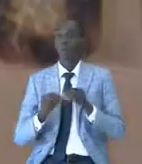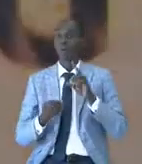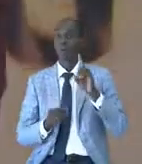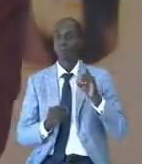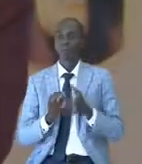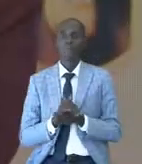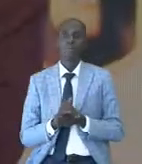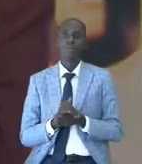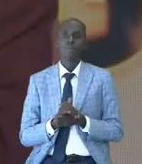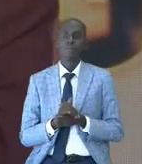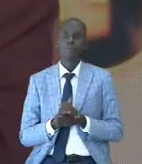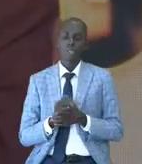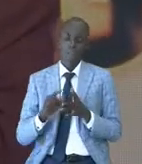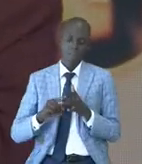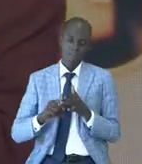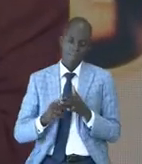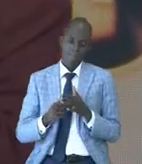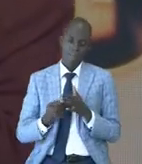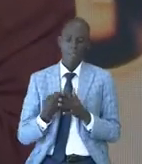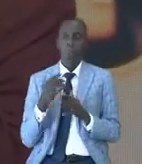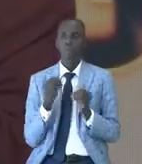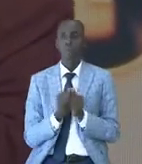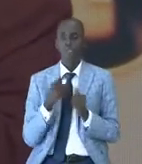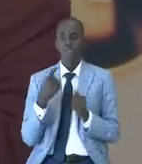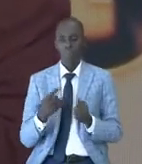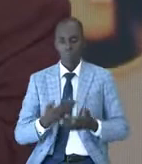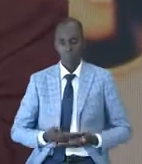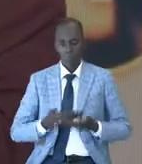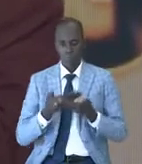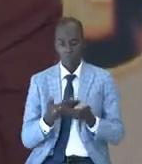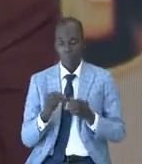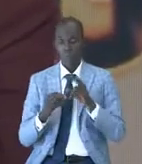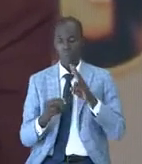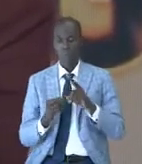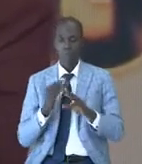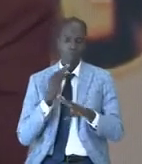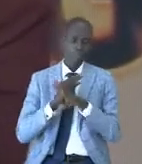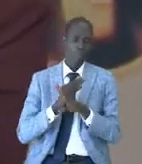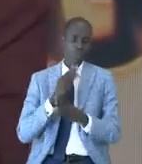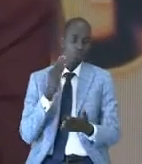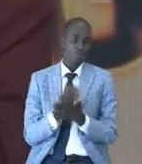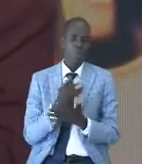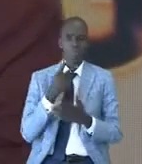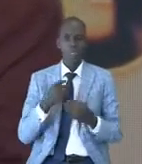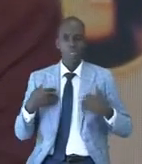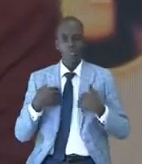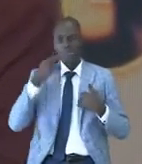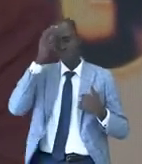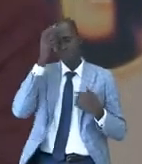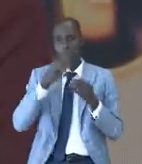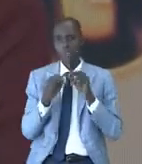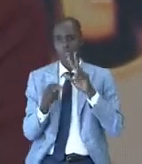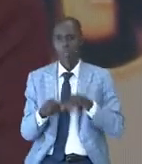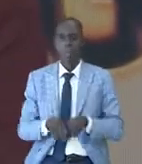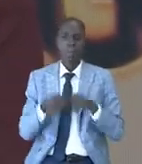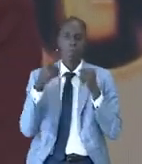one, begin with the bird. Two, bar and ban the beast. Three, break